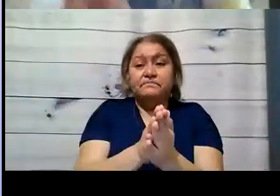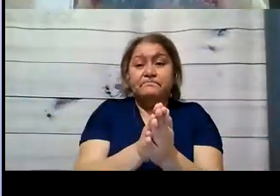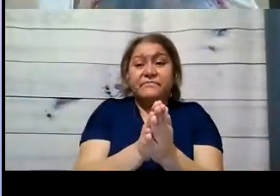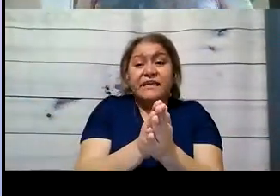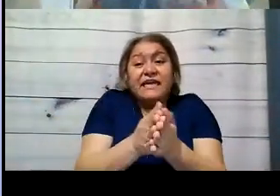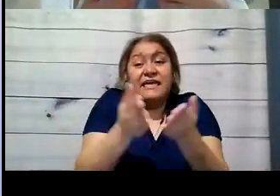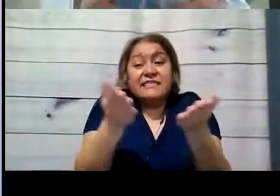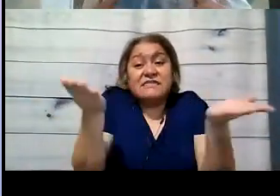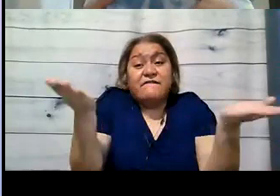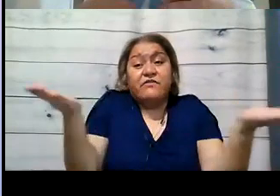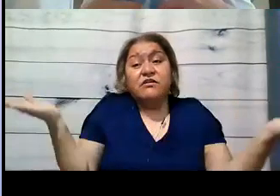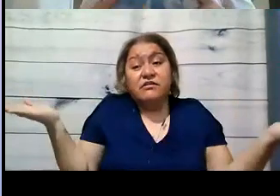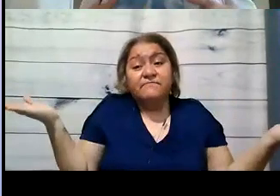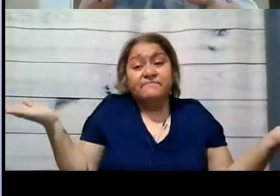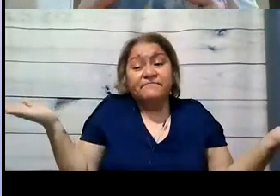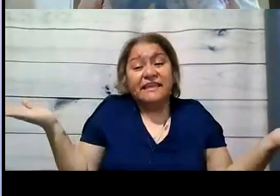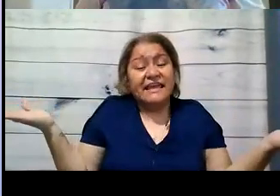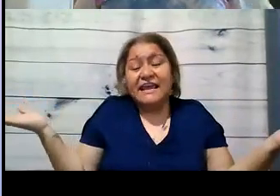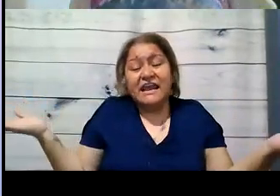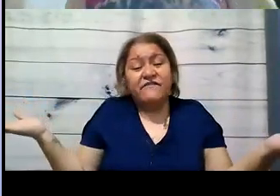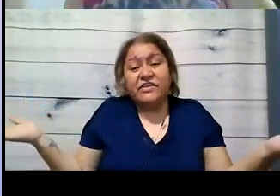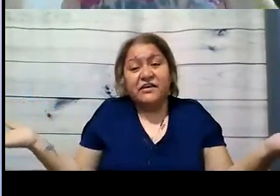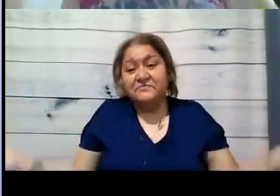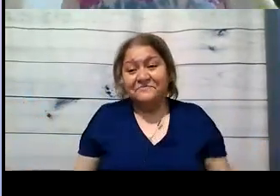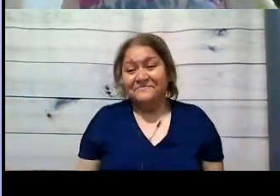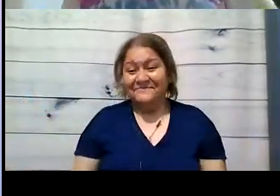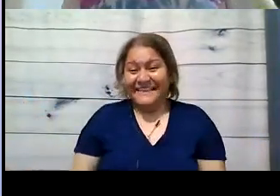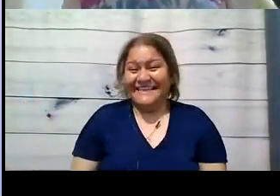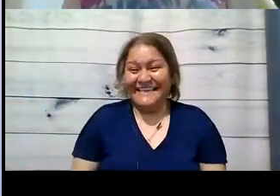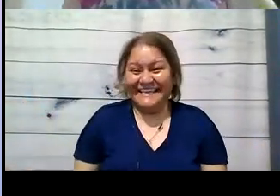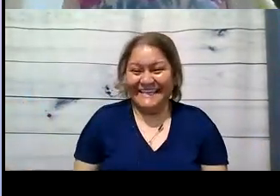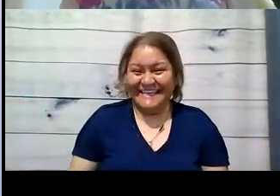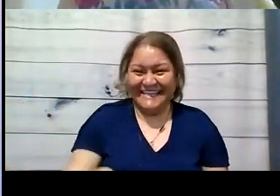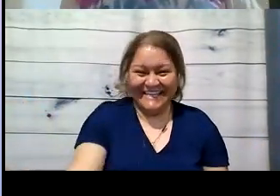Gulp. It's full. It ate everything.